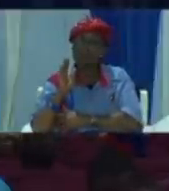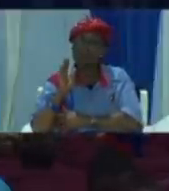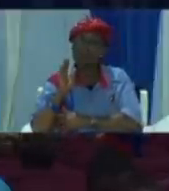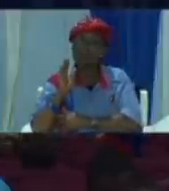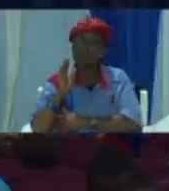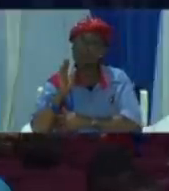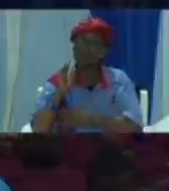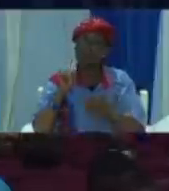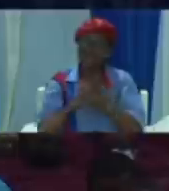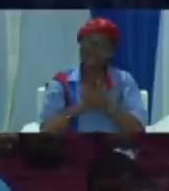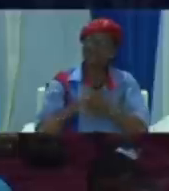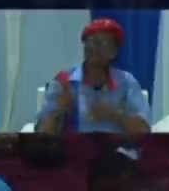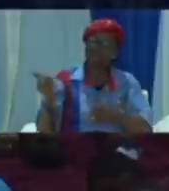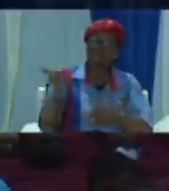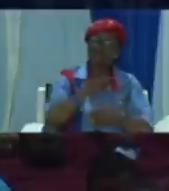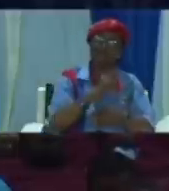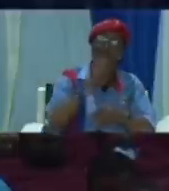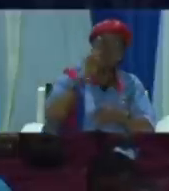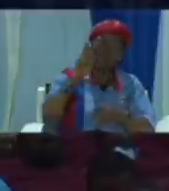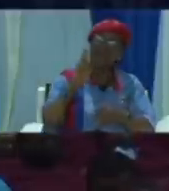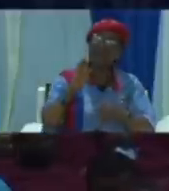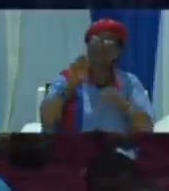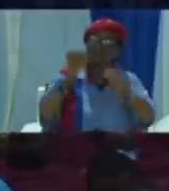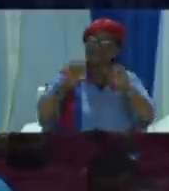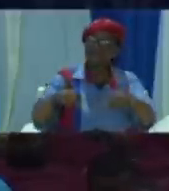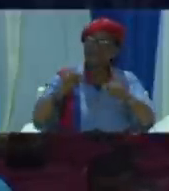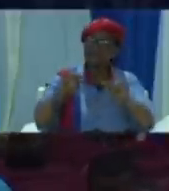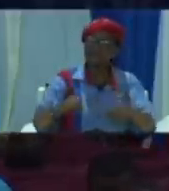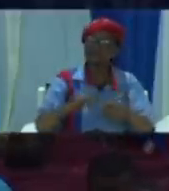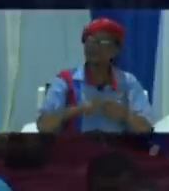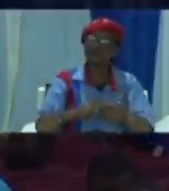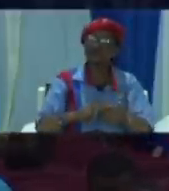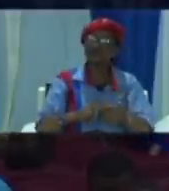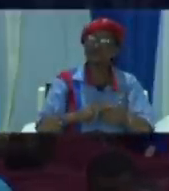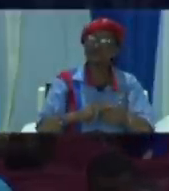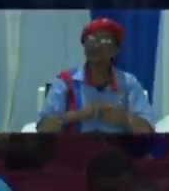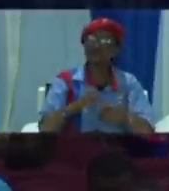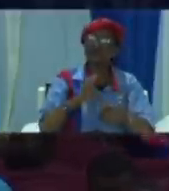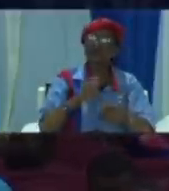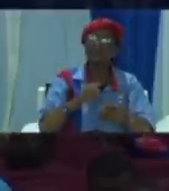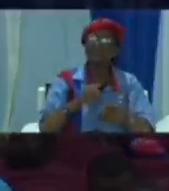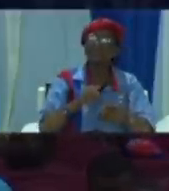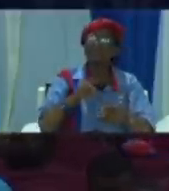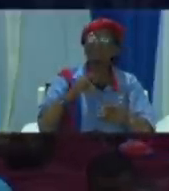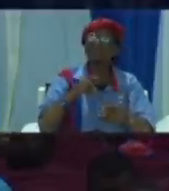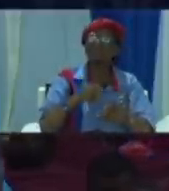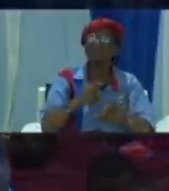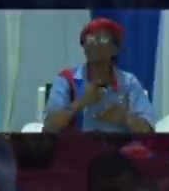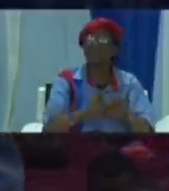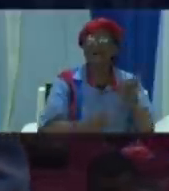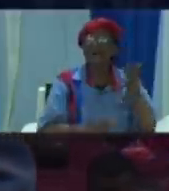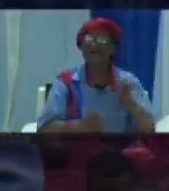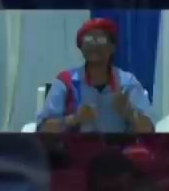That you are able to participate in this year's convention, praise God.